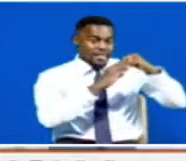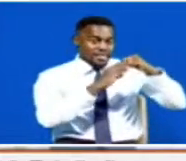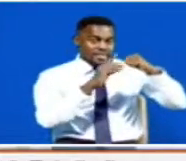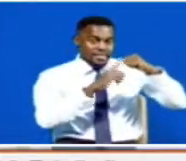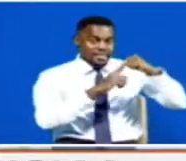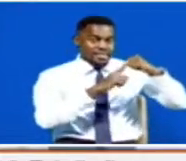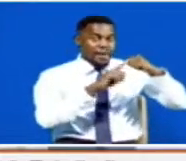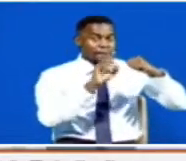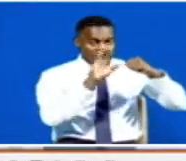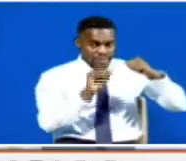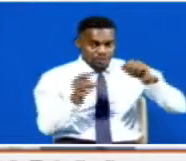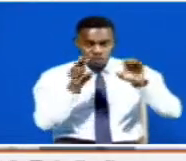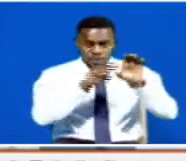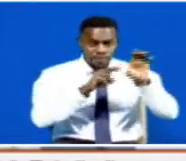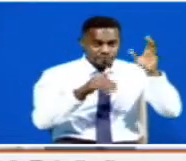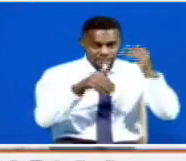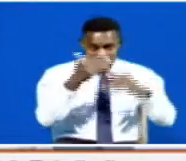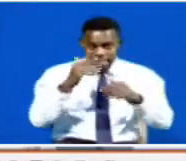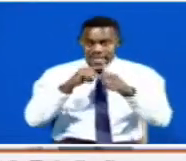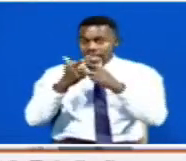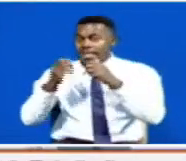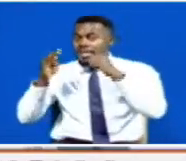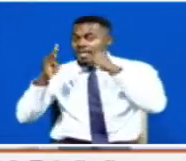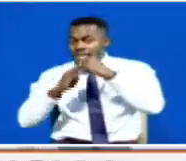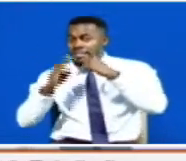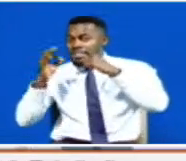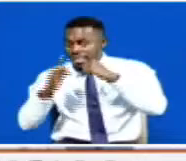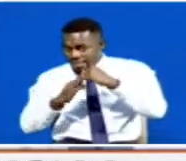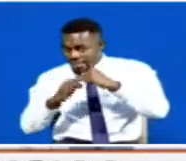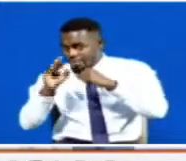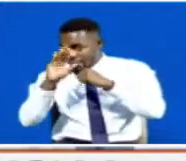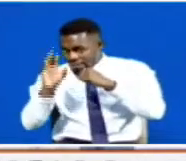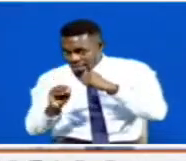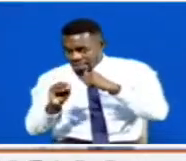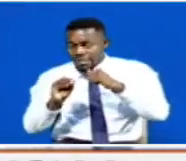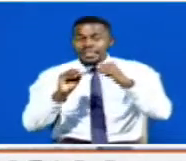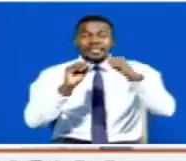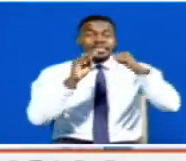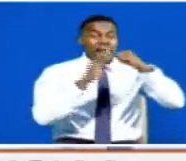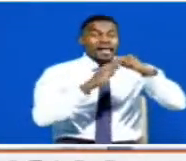transition, then 98%. Last 2022 was